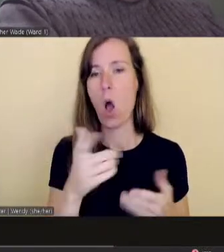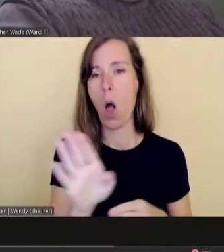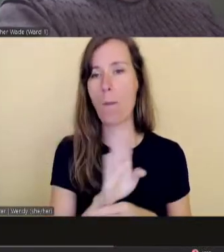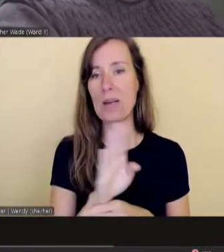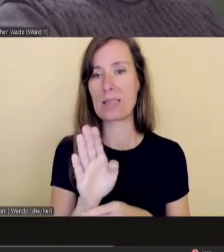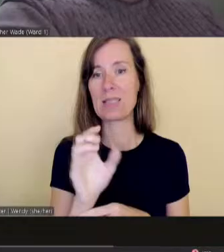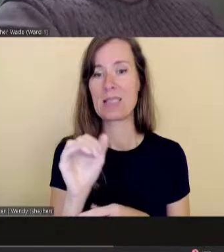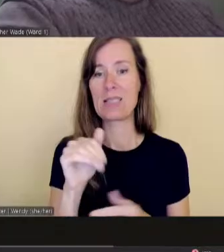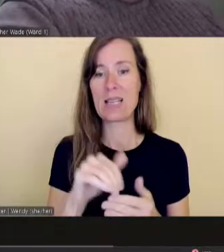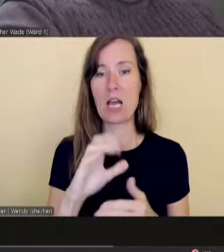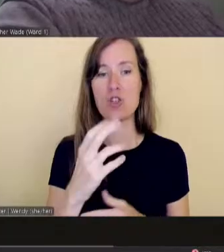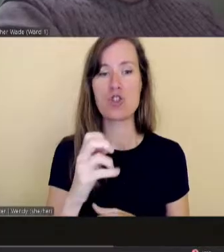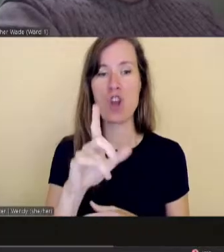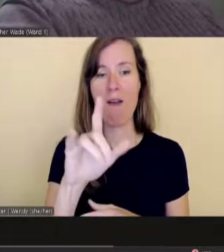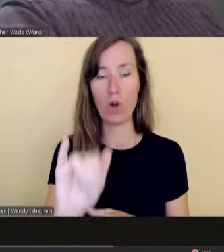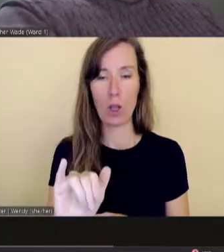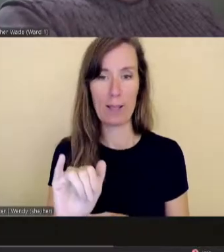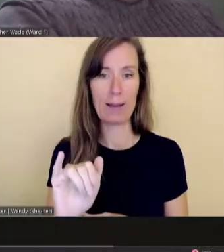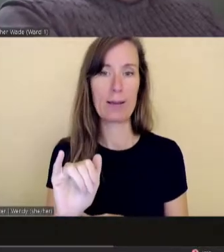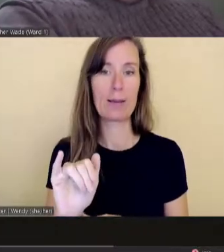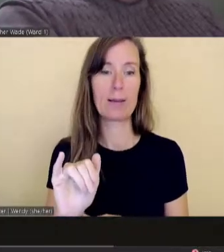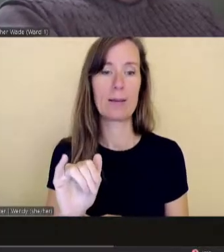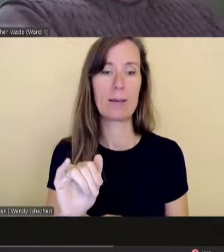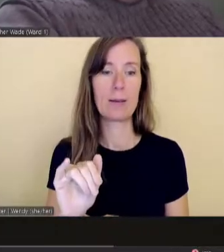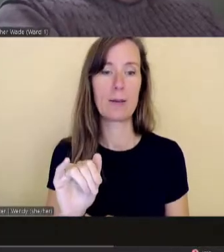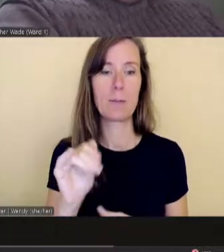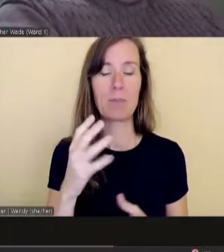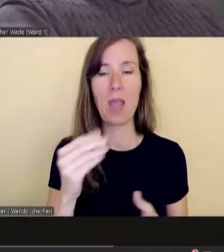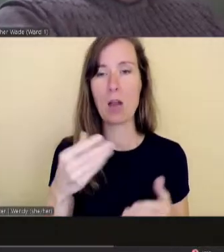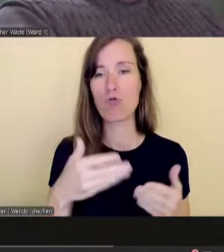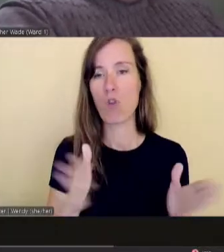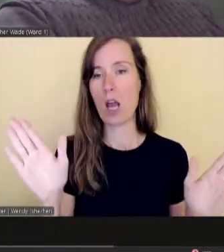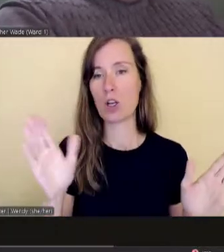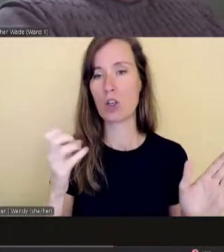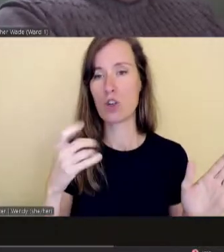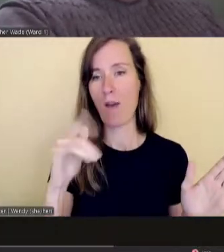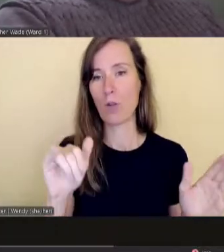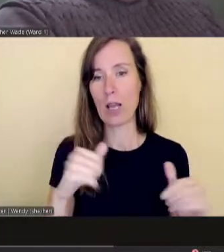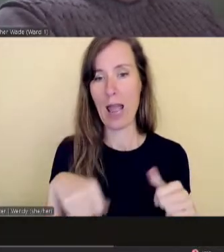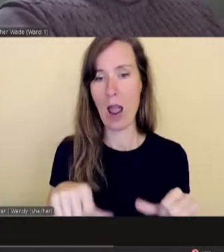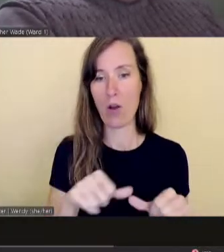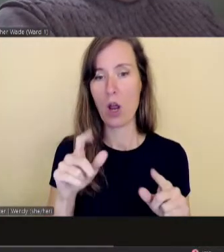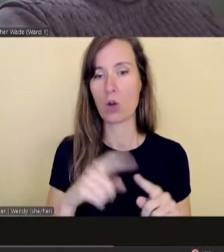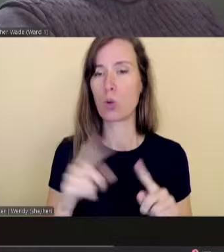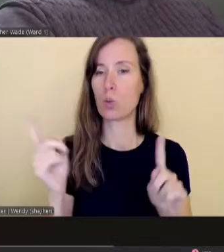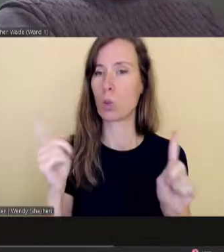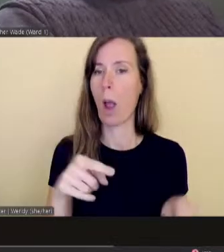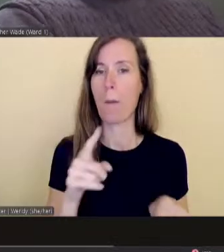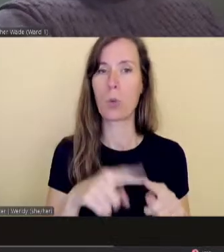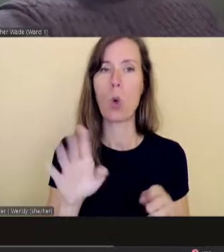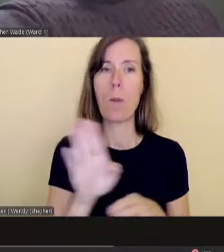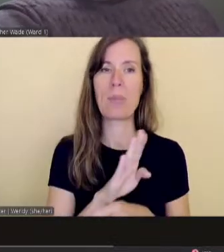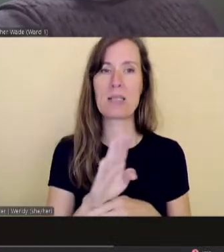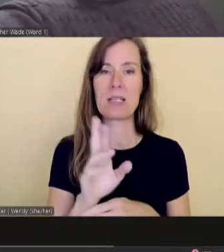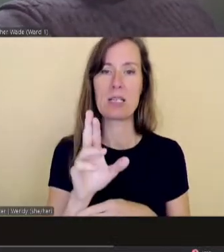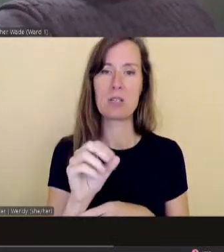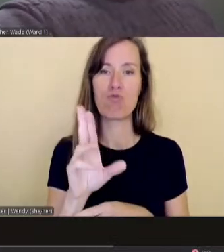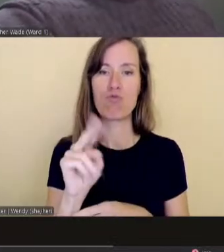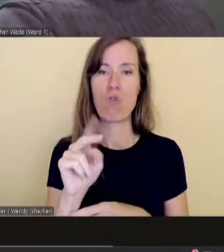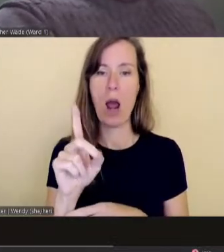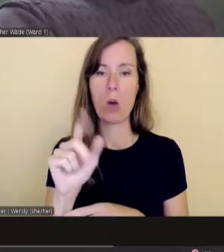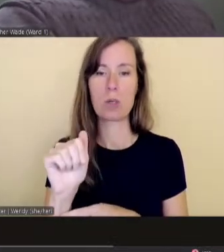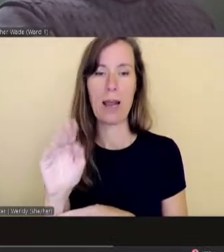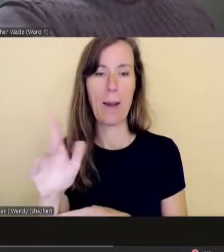greater Cheverly area to attend this business roundtable. The town will host a turkey drive on Friday, November